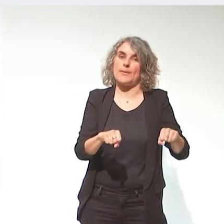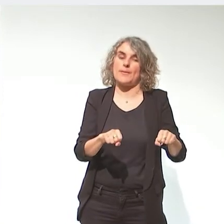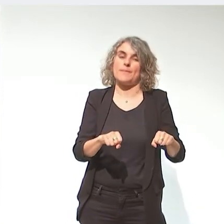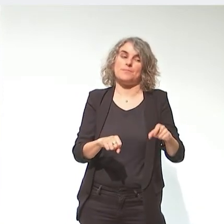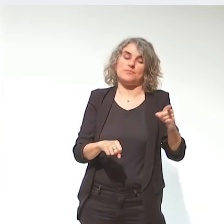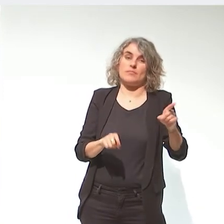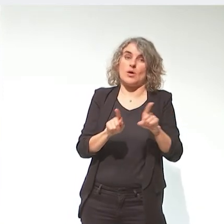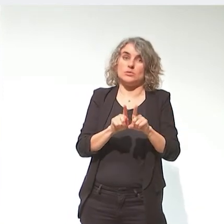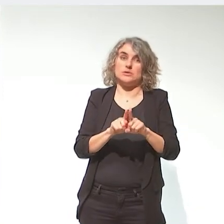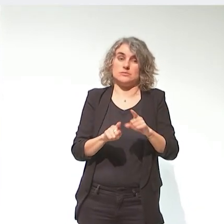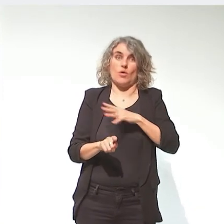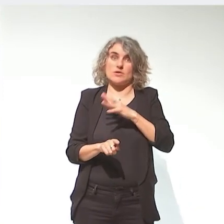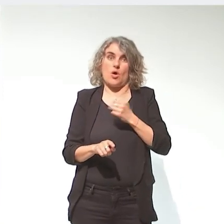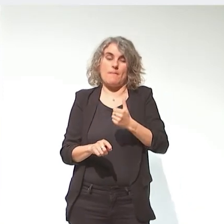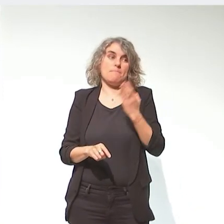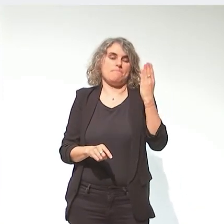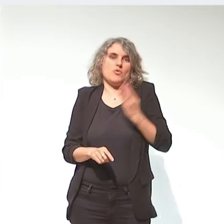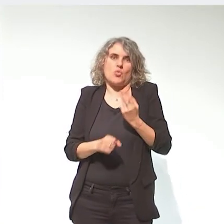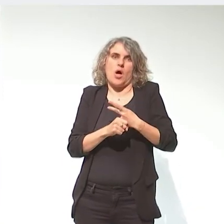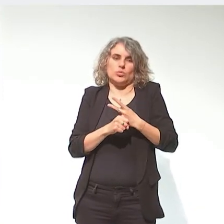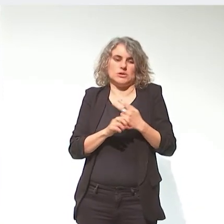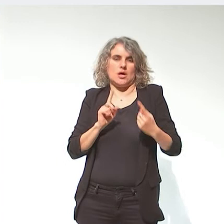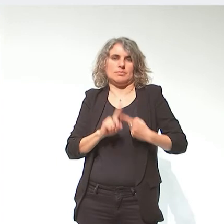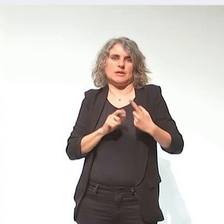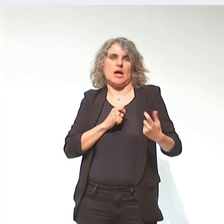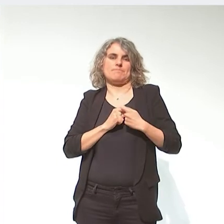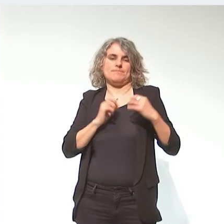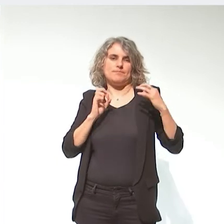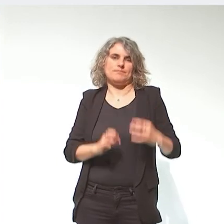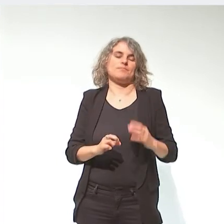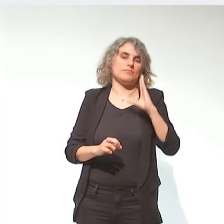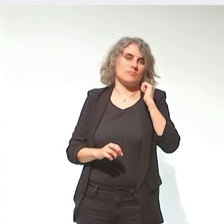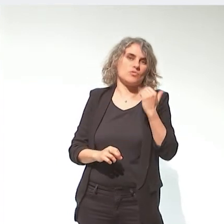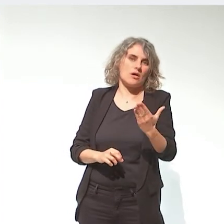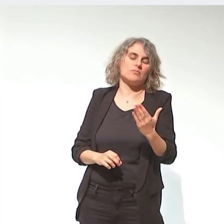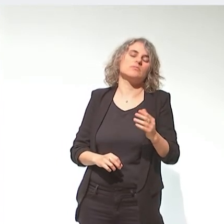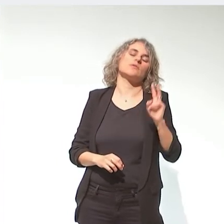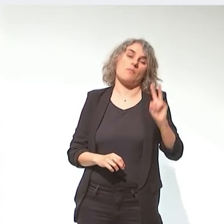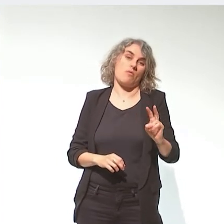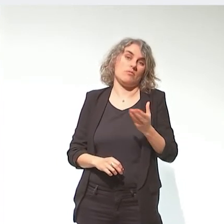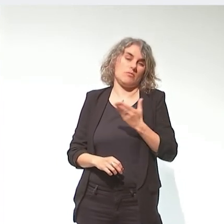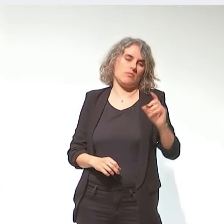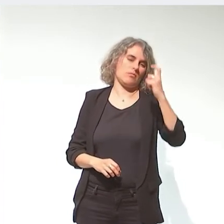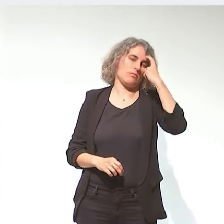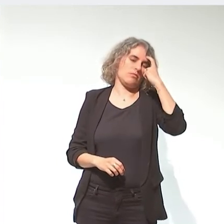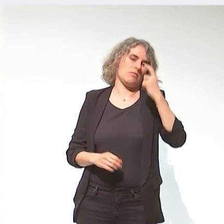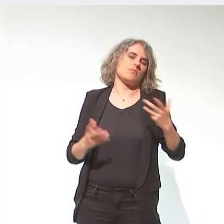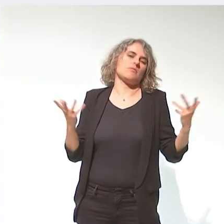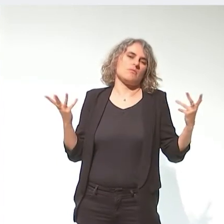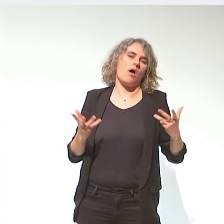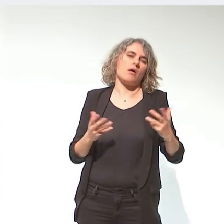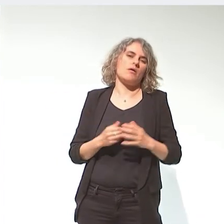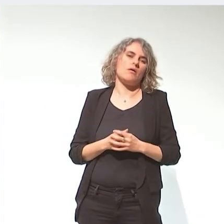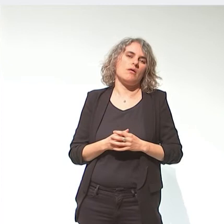students. And of course, we must keep in mind that building inclusive schools is